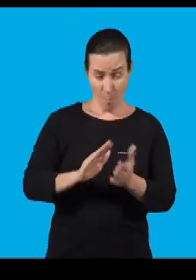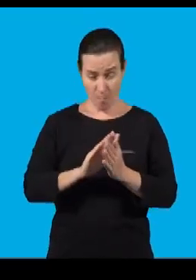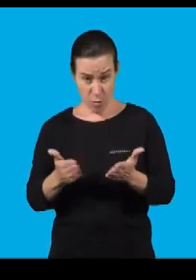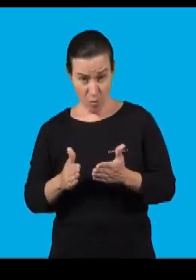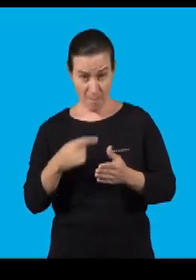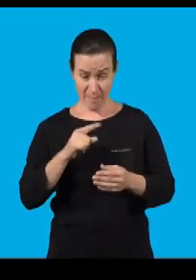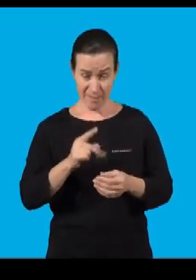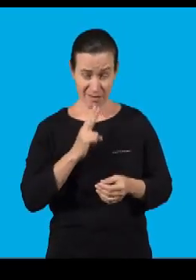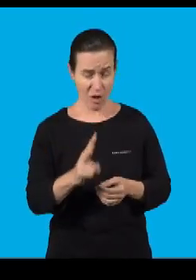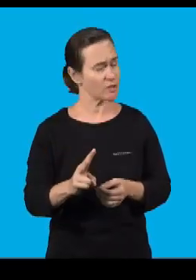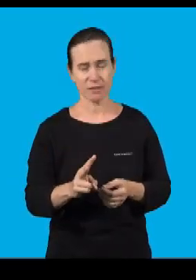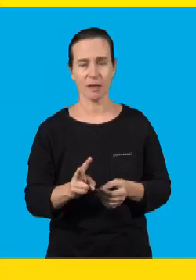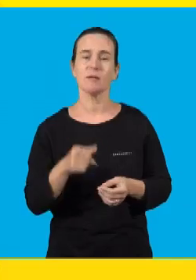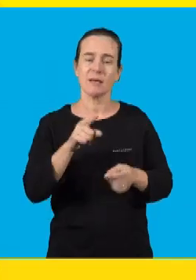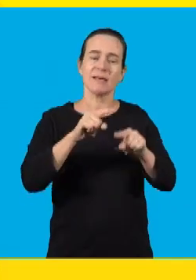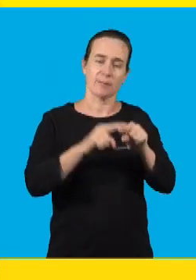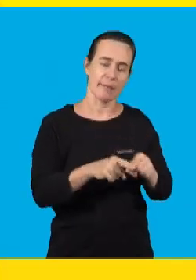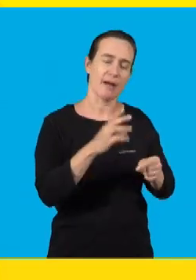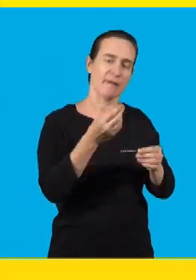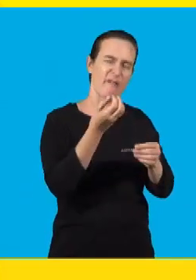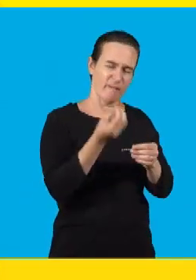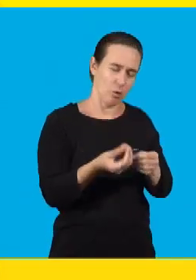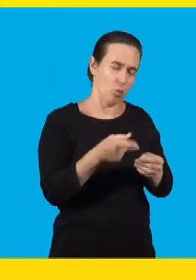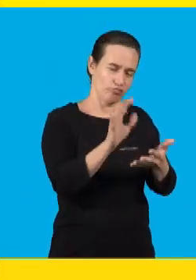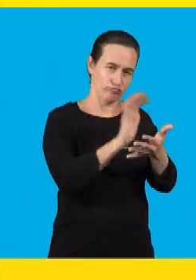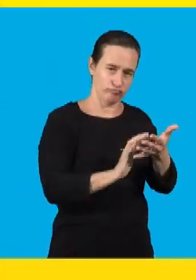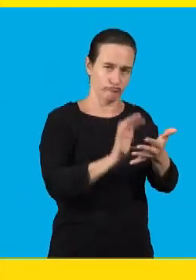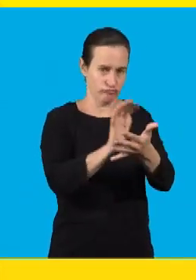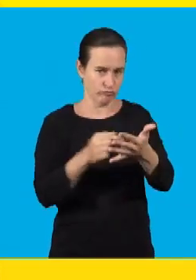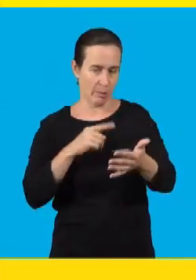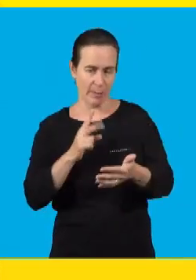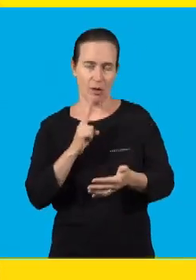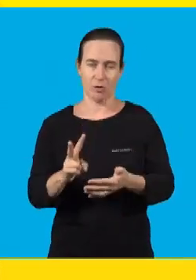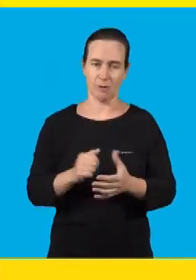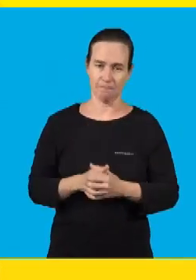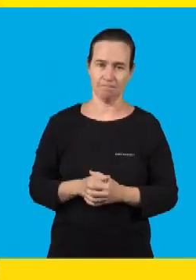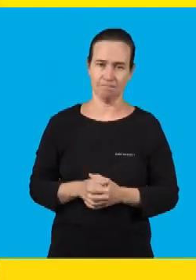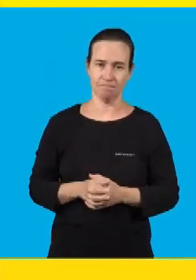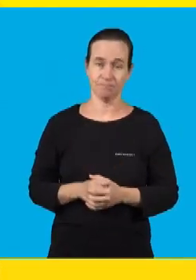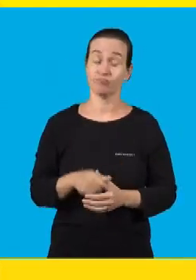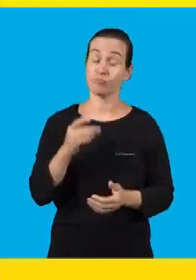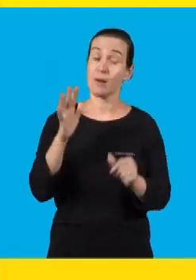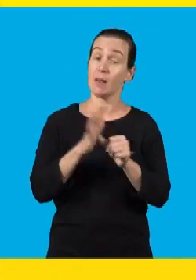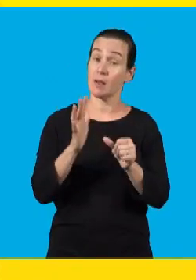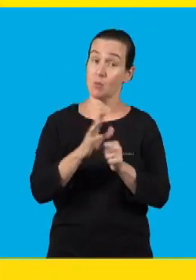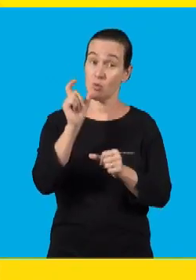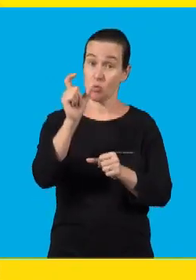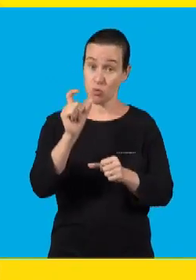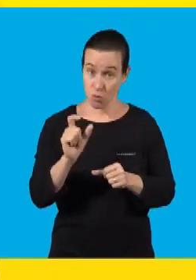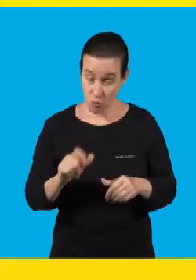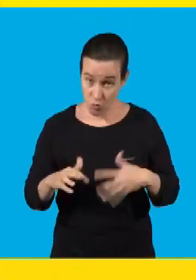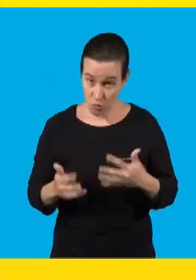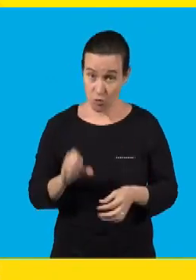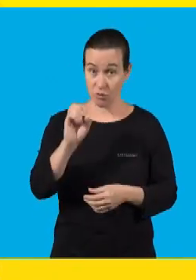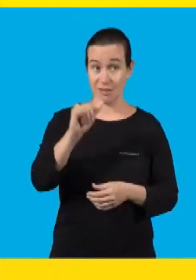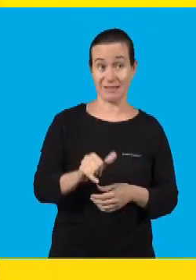an extract, all right? And questions are based on the two extracts that you have to answer. Remember, our keywords that